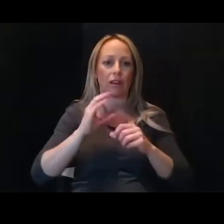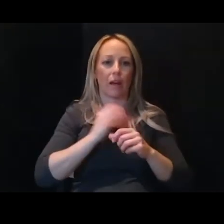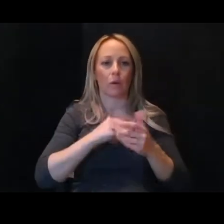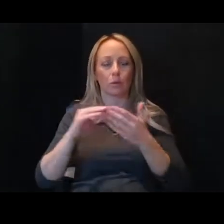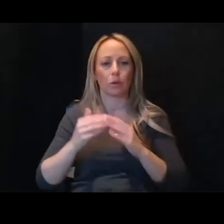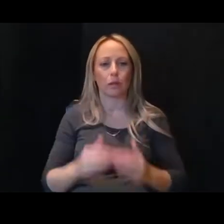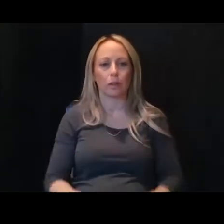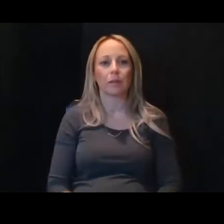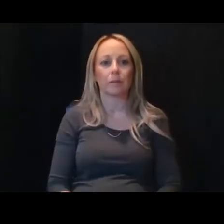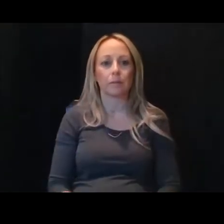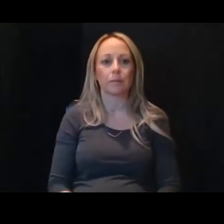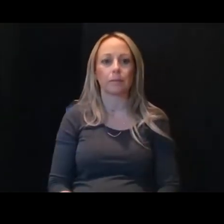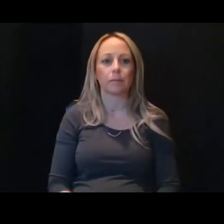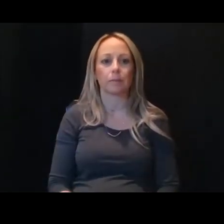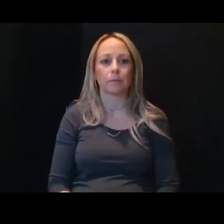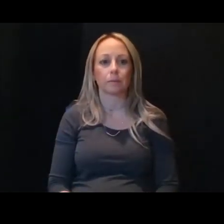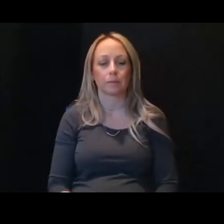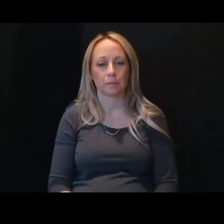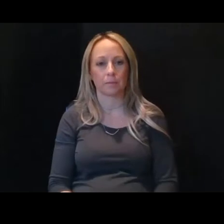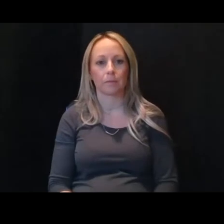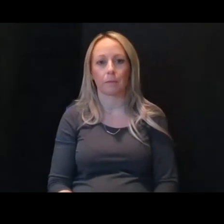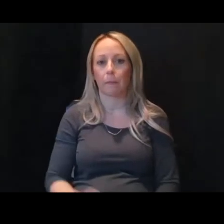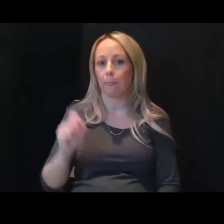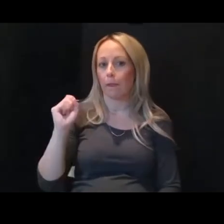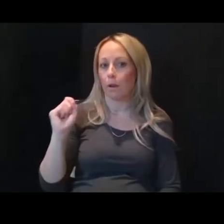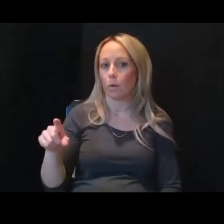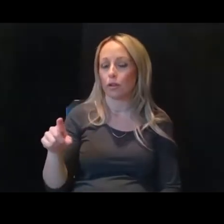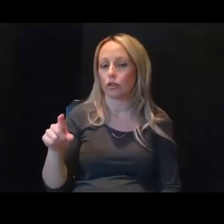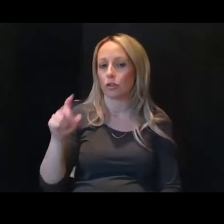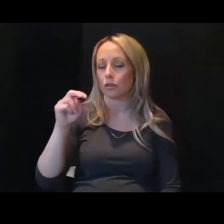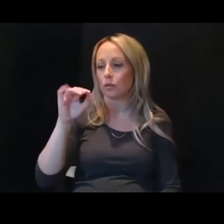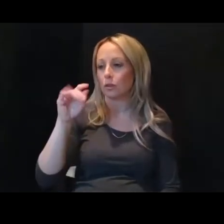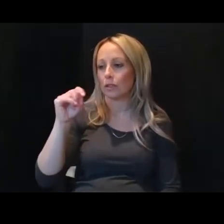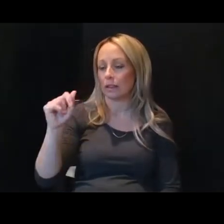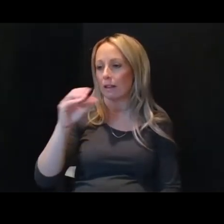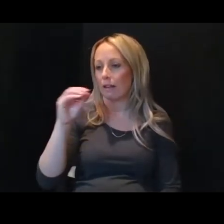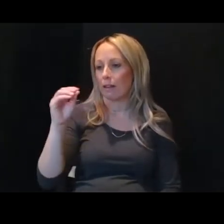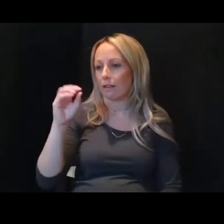Thank you. This is a question to Nita and Ed.